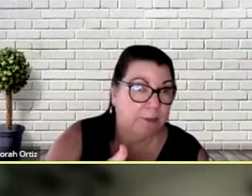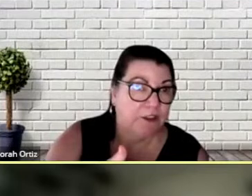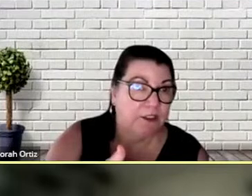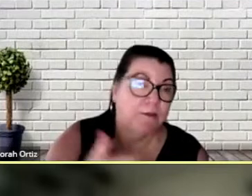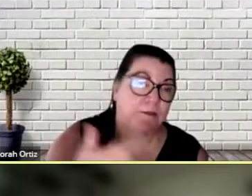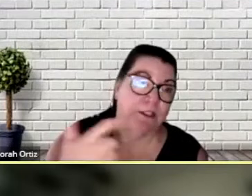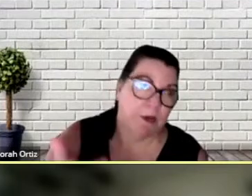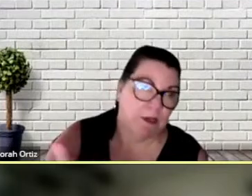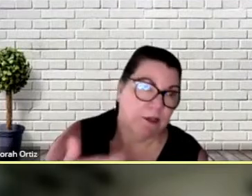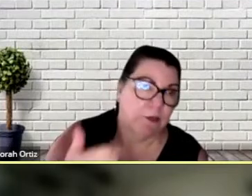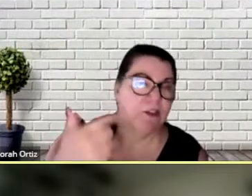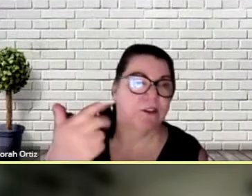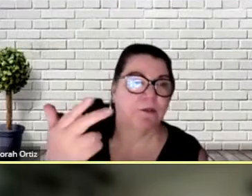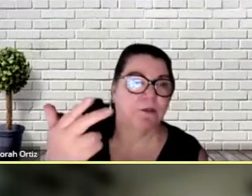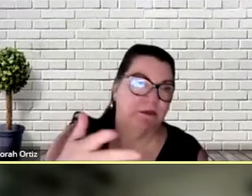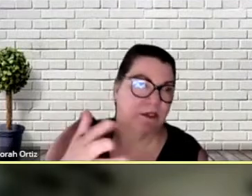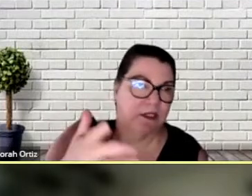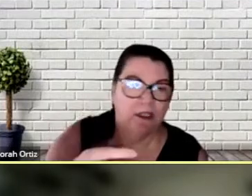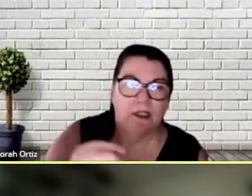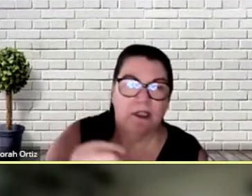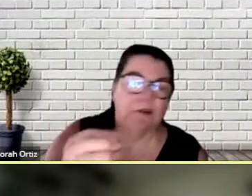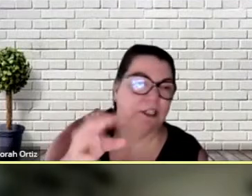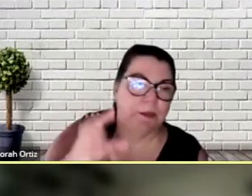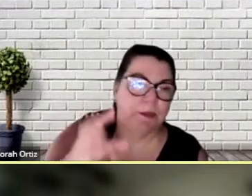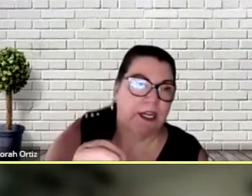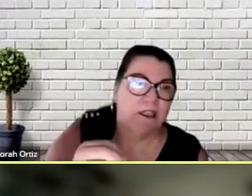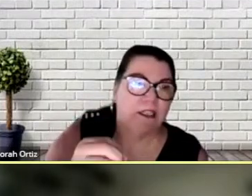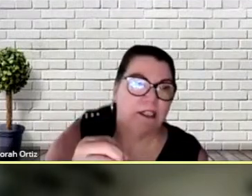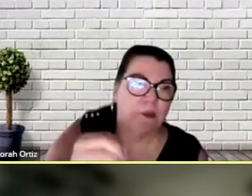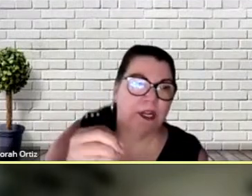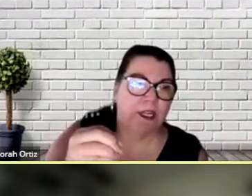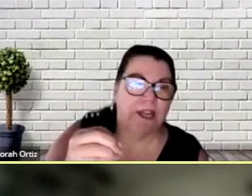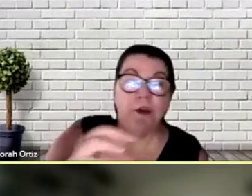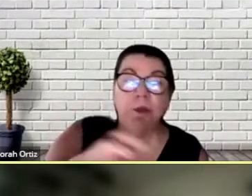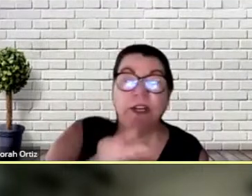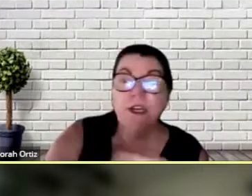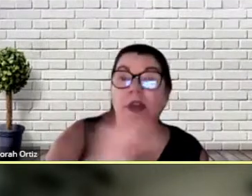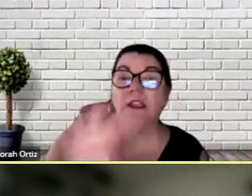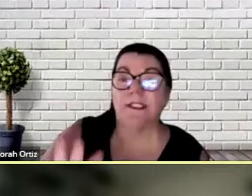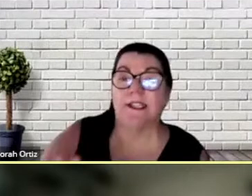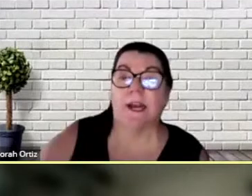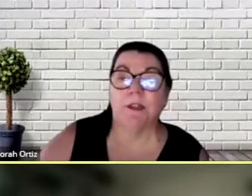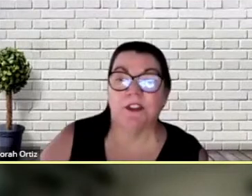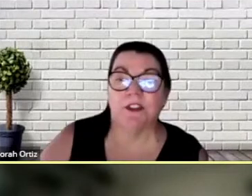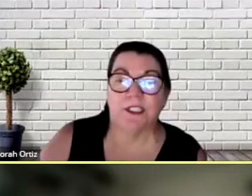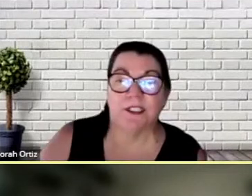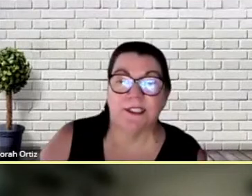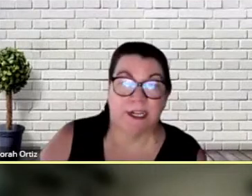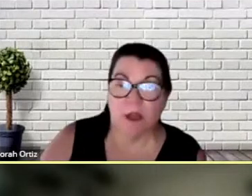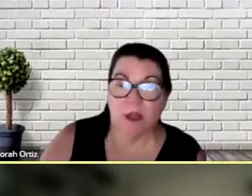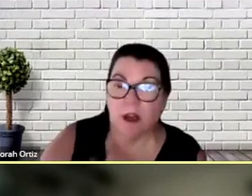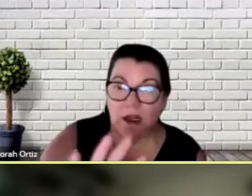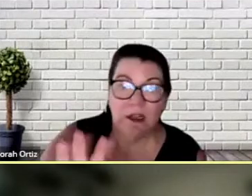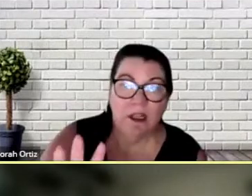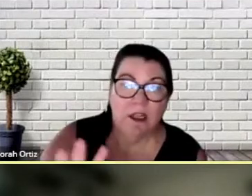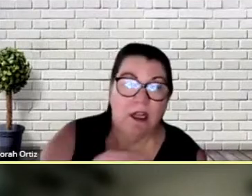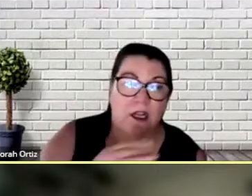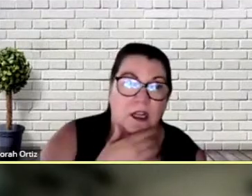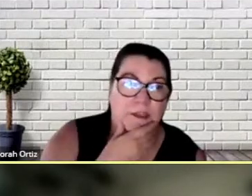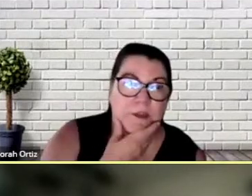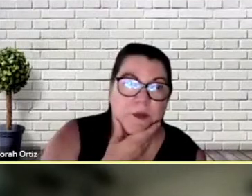for exceptions, bona fide religious or deeply held as well. And they're pretty well established in state